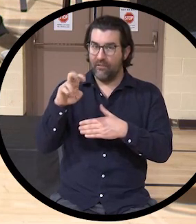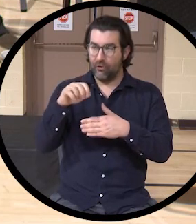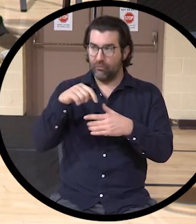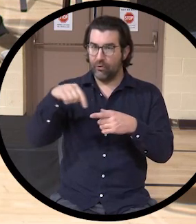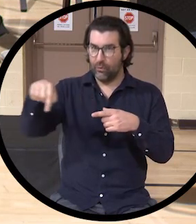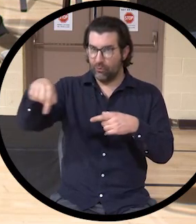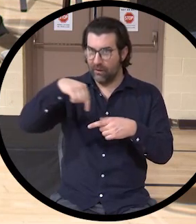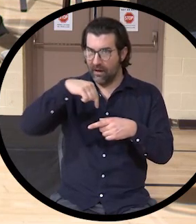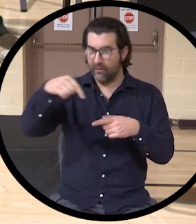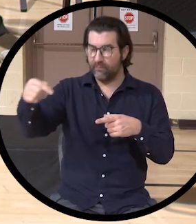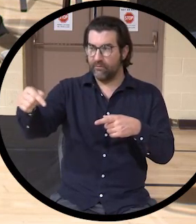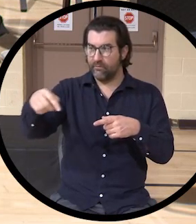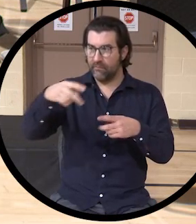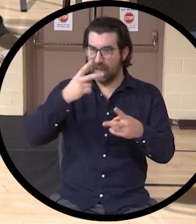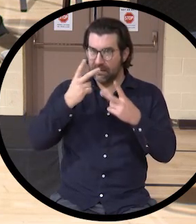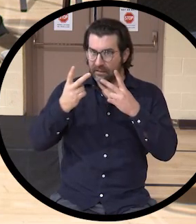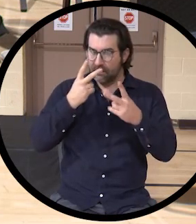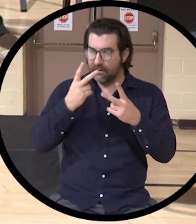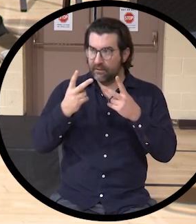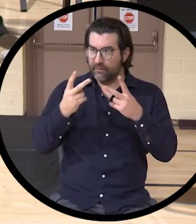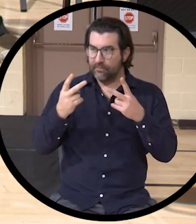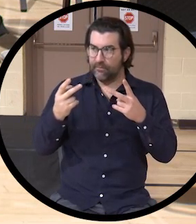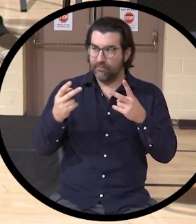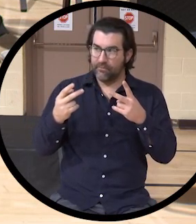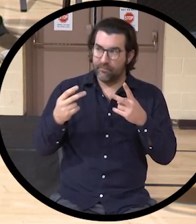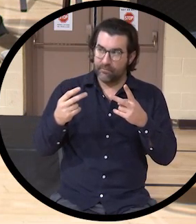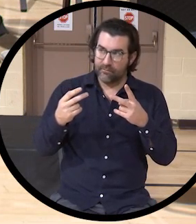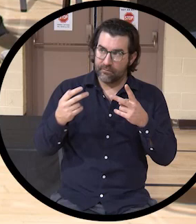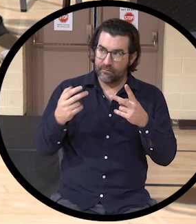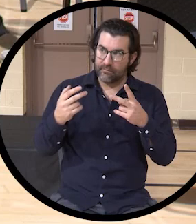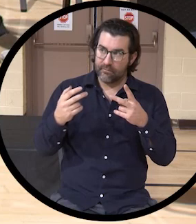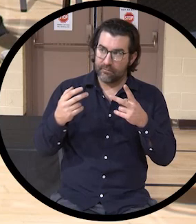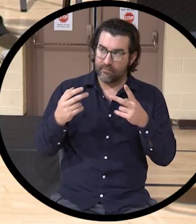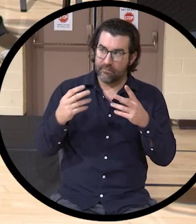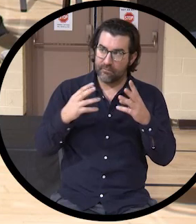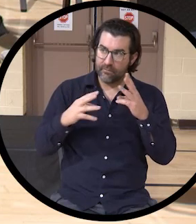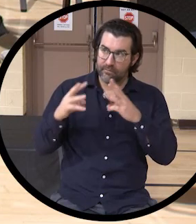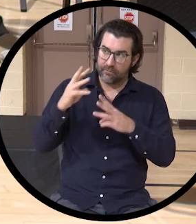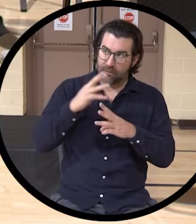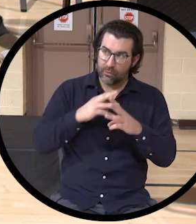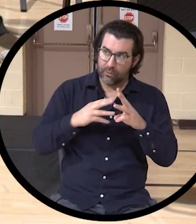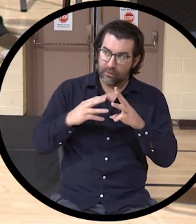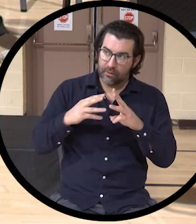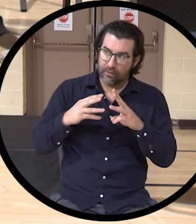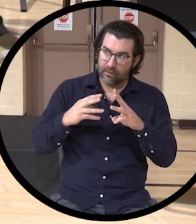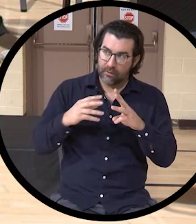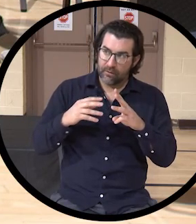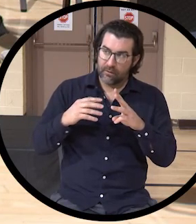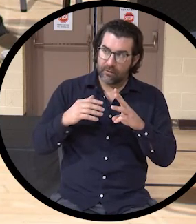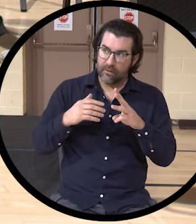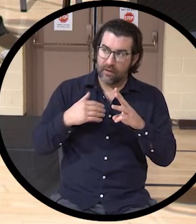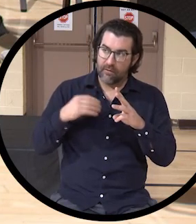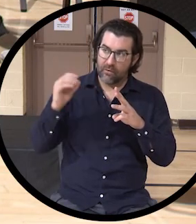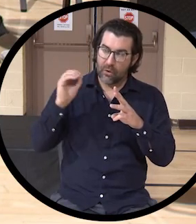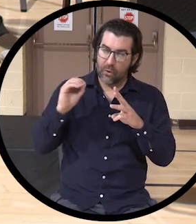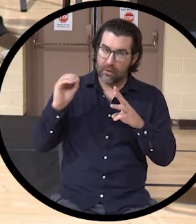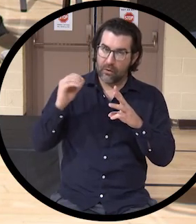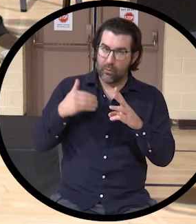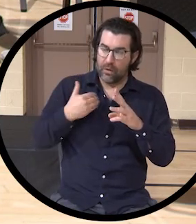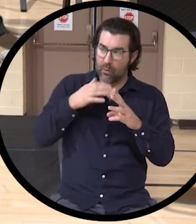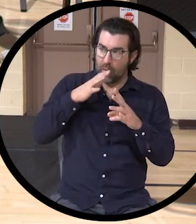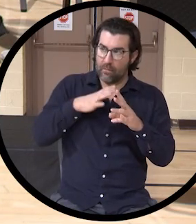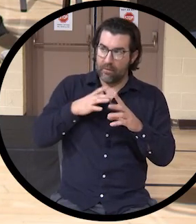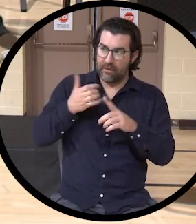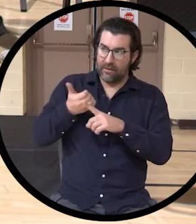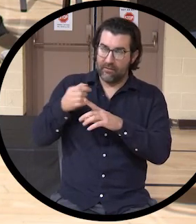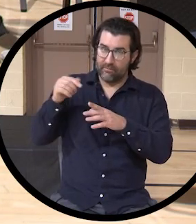things that have been done. I'm worried that we have an accident like the one that goes with the young woman who was killed